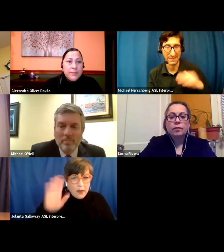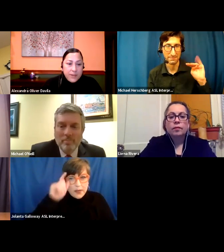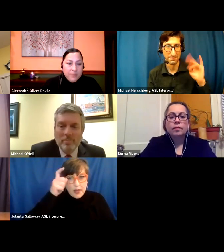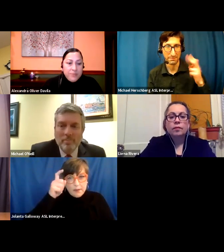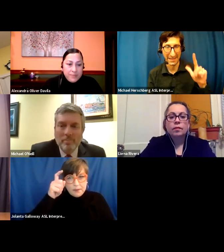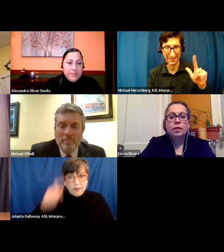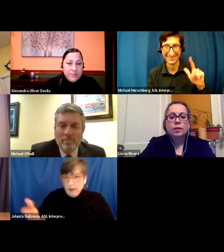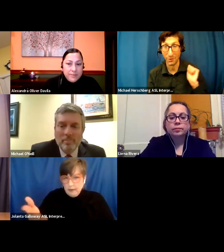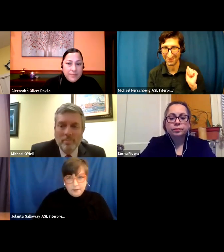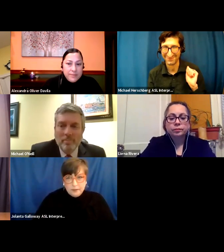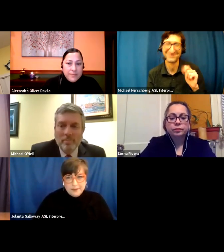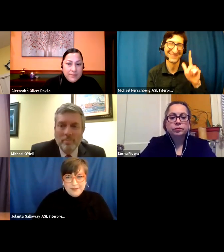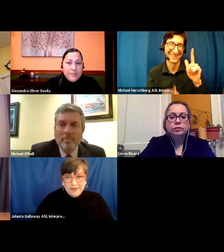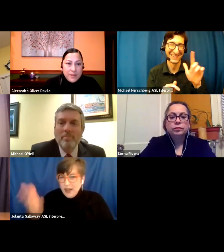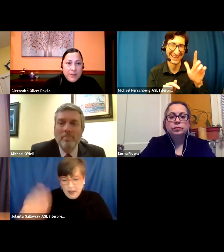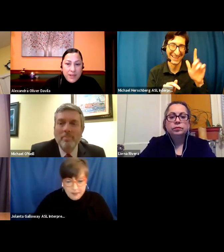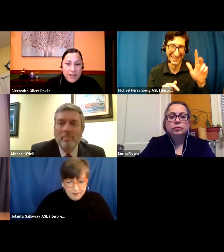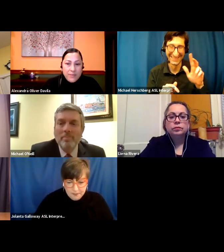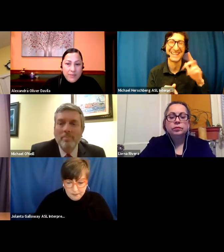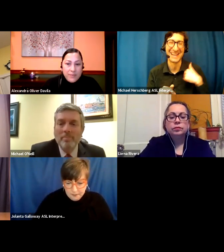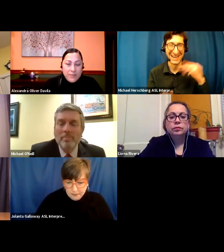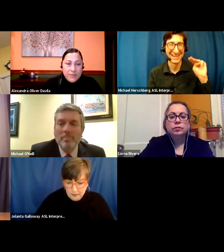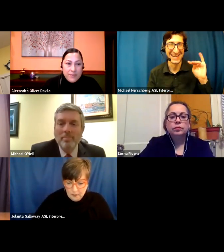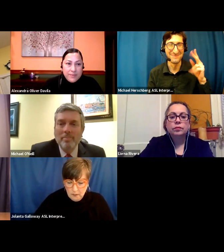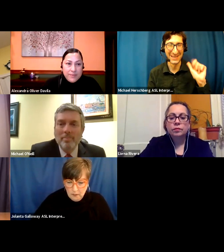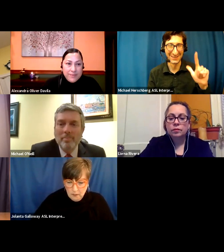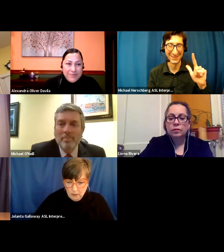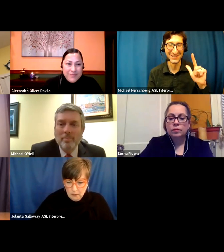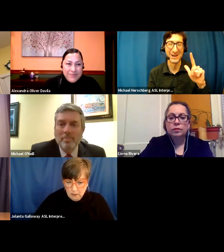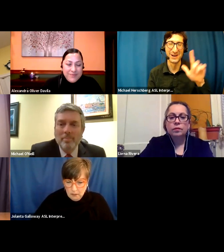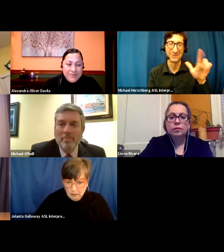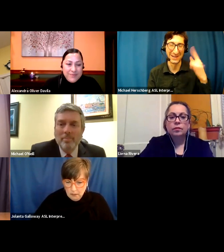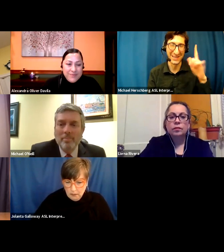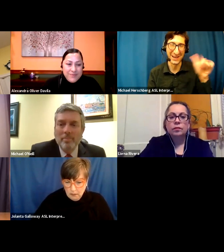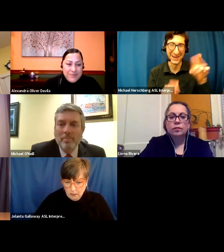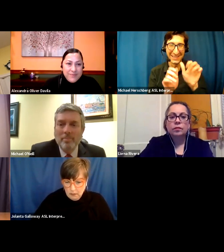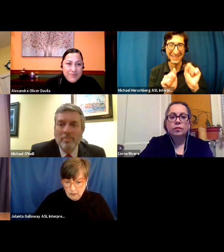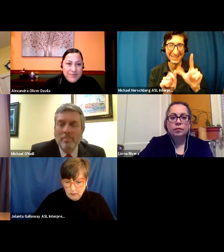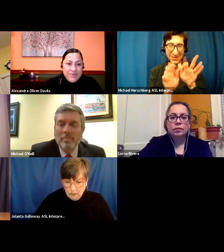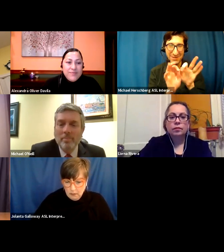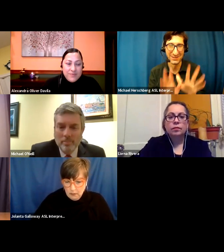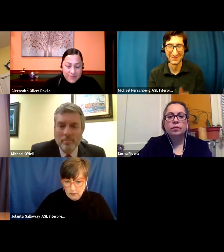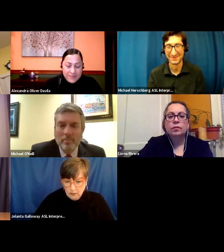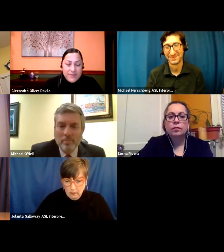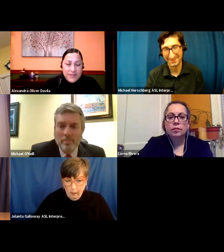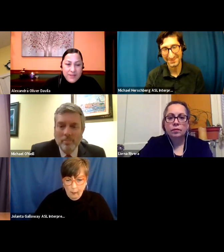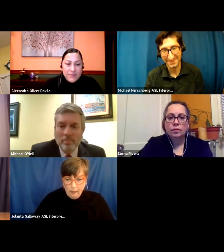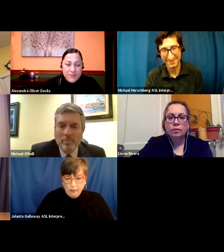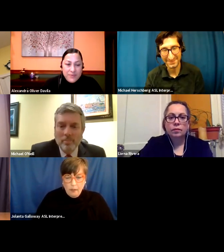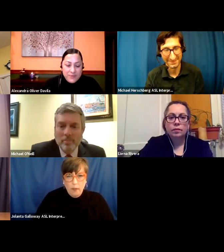And I'm Hi, folks. Michael. Go ahead, Michael. I'm Michael, one of the other ASL interpreters.